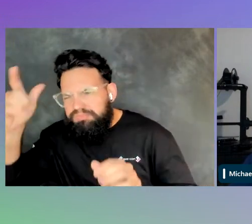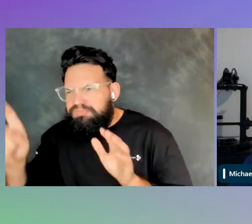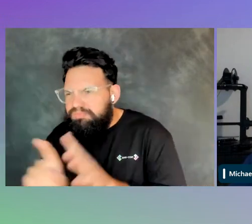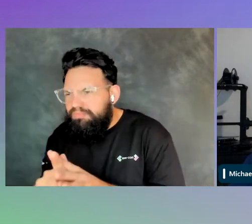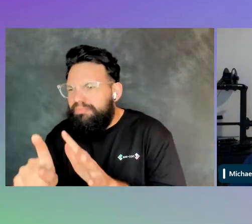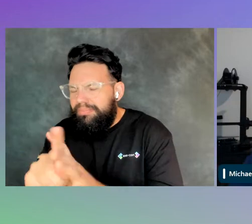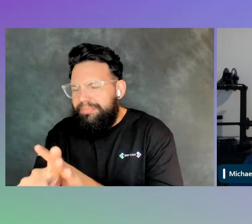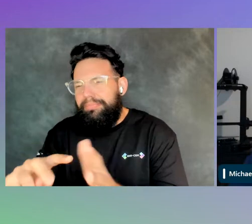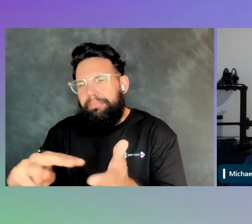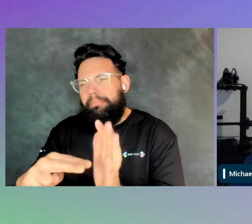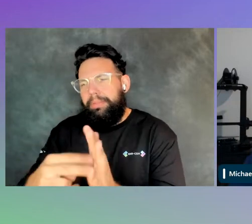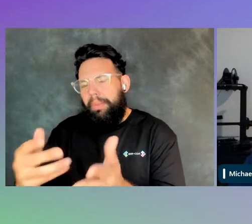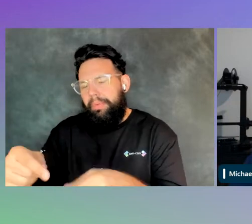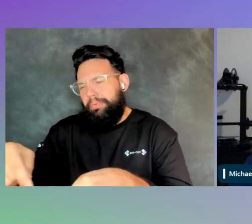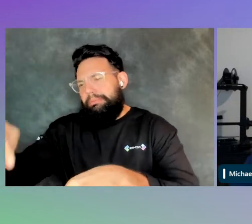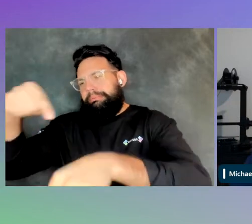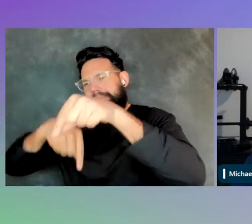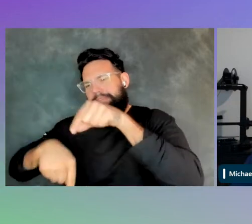process.